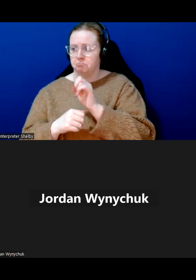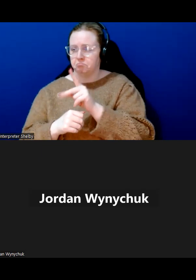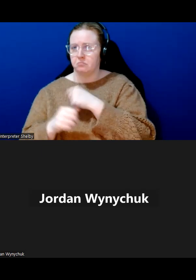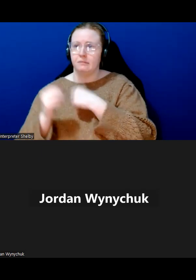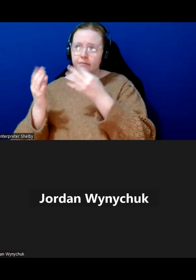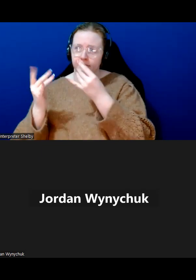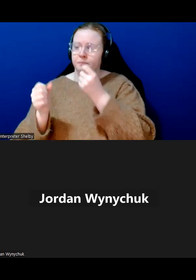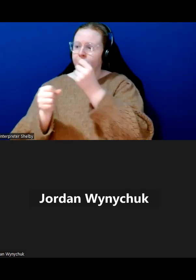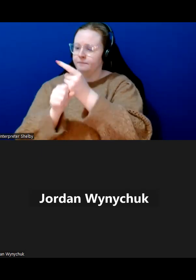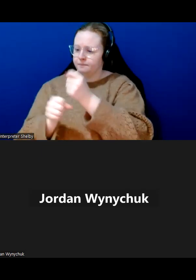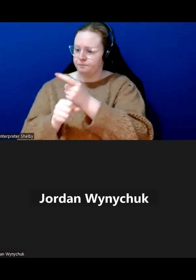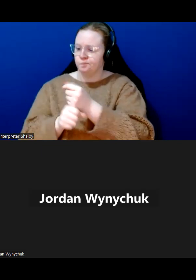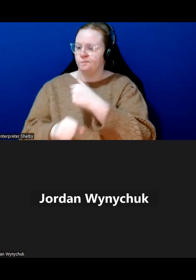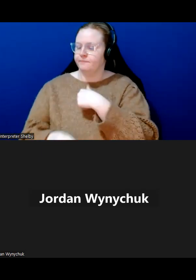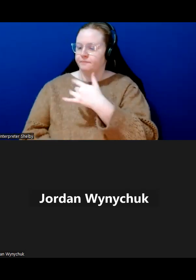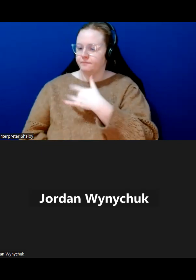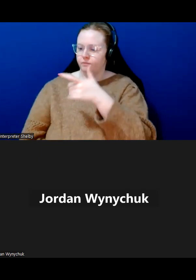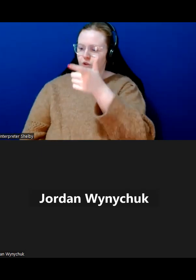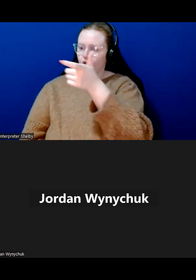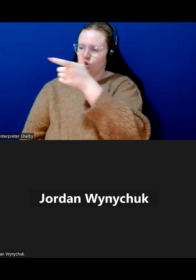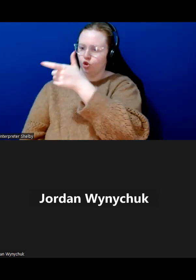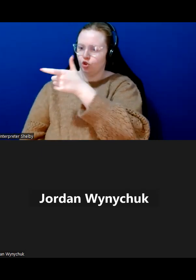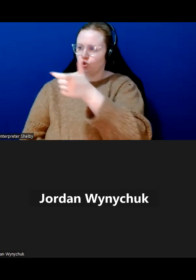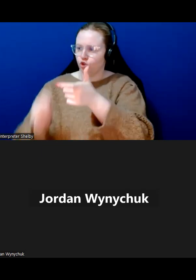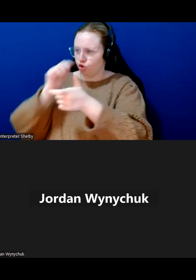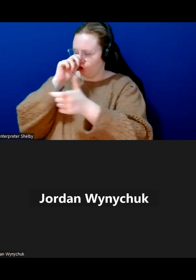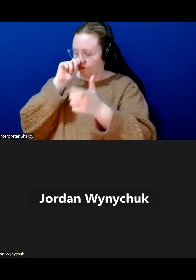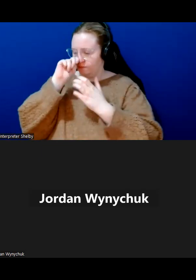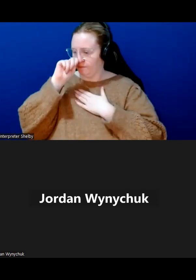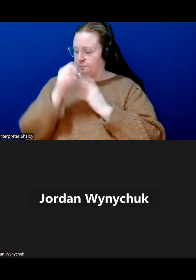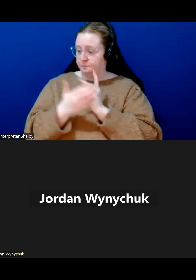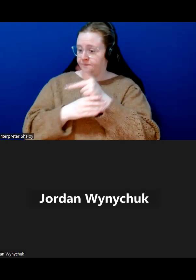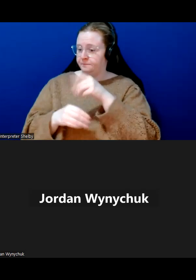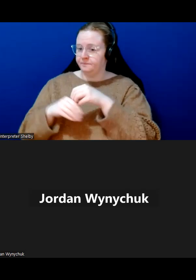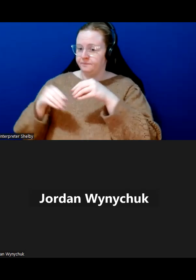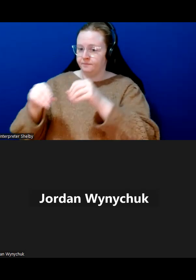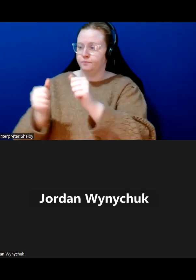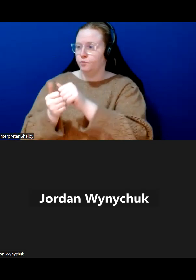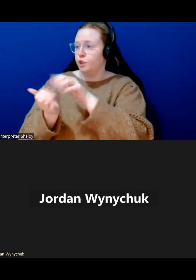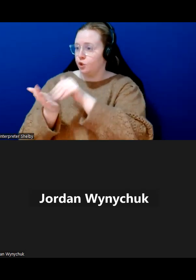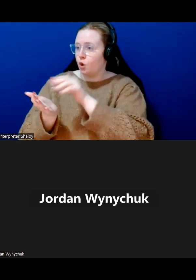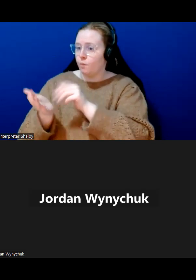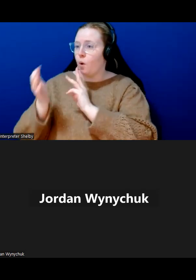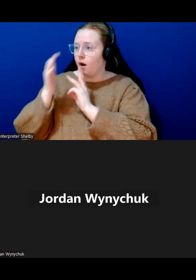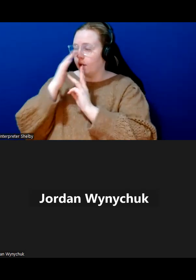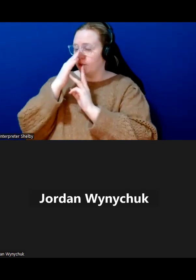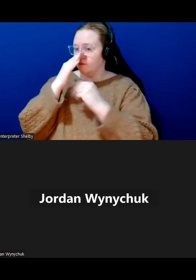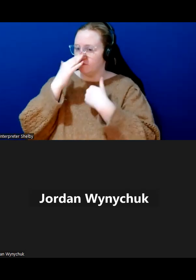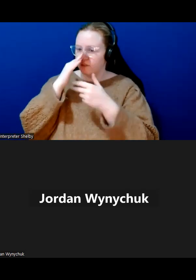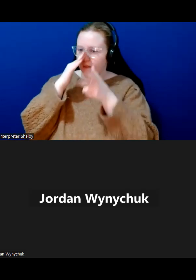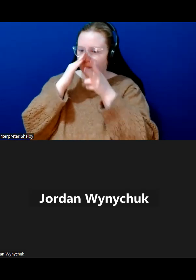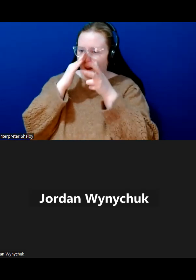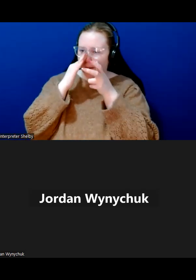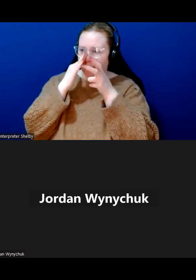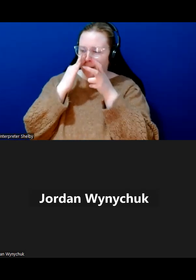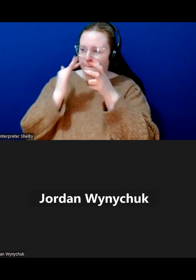do actually spray down some of the plants I have in the garden with soapy dishwater because of a certain little bug that